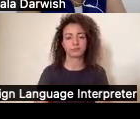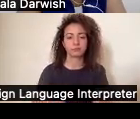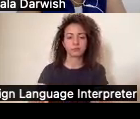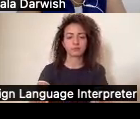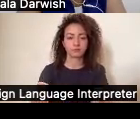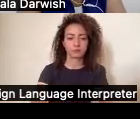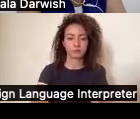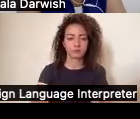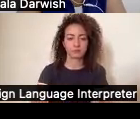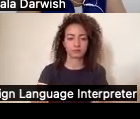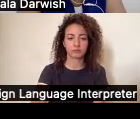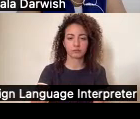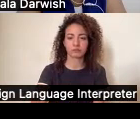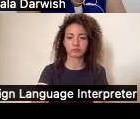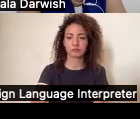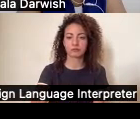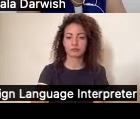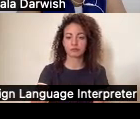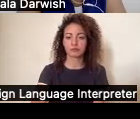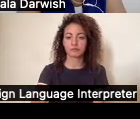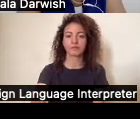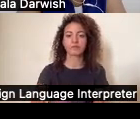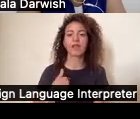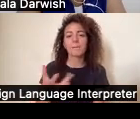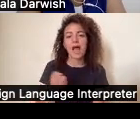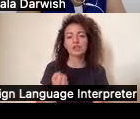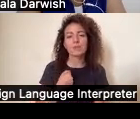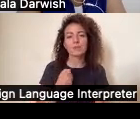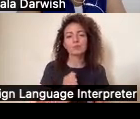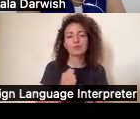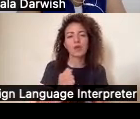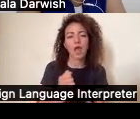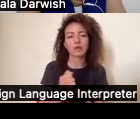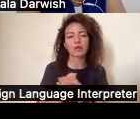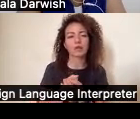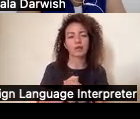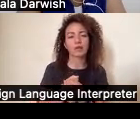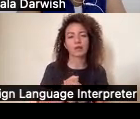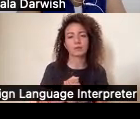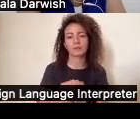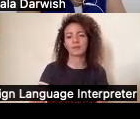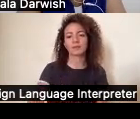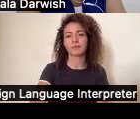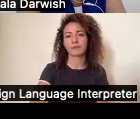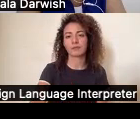Okay. I don't know if you can help me. I want to get rid of this.